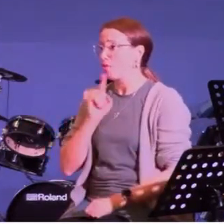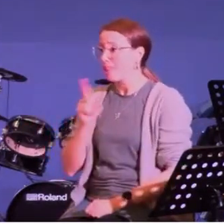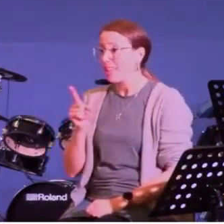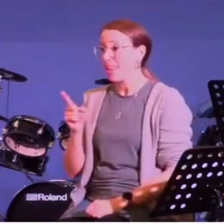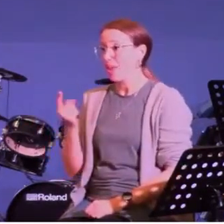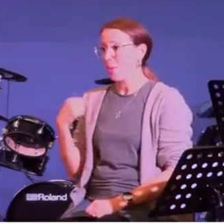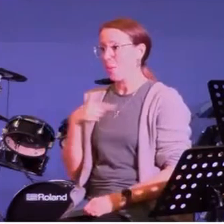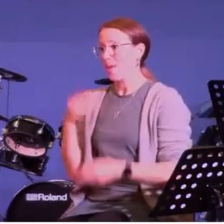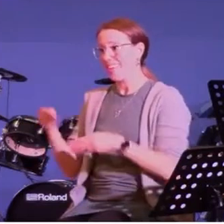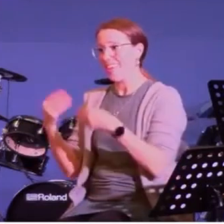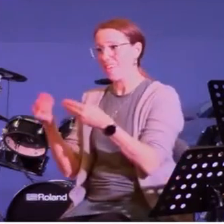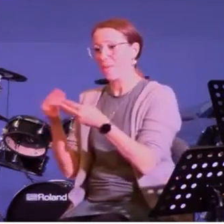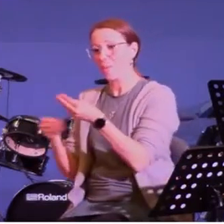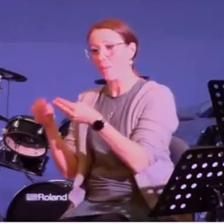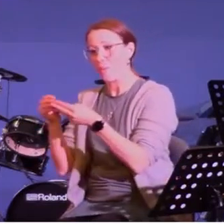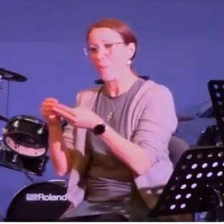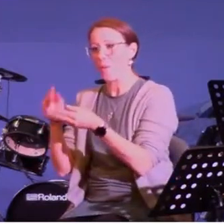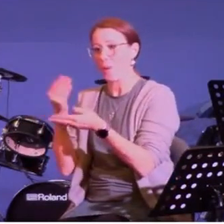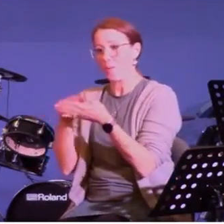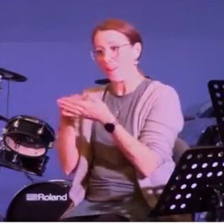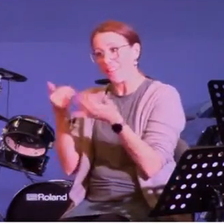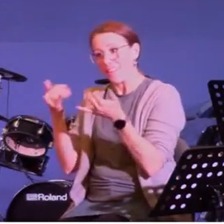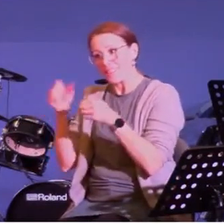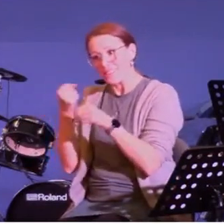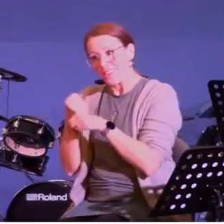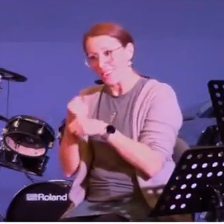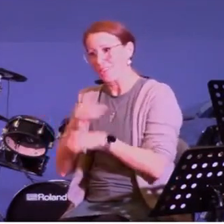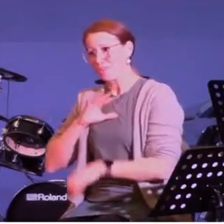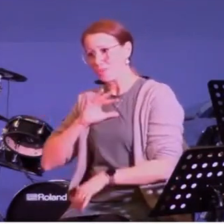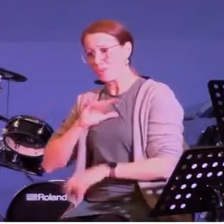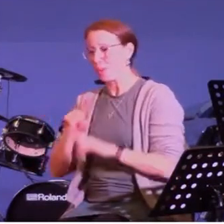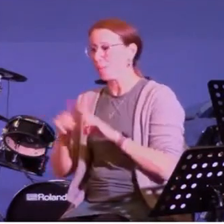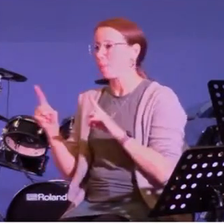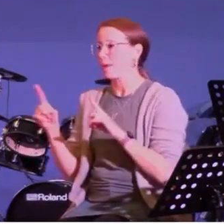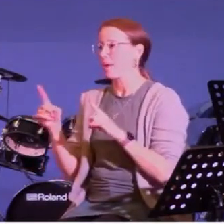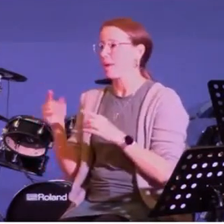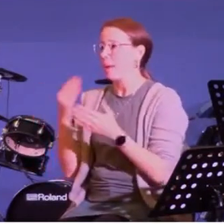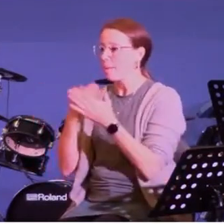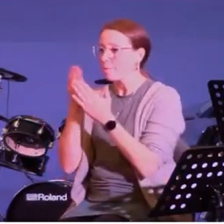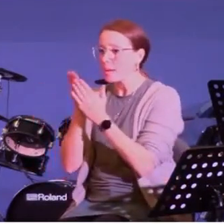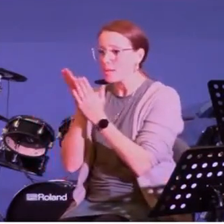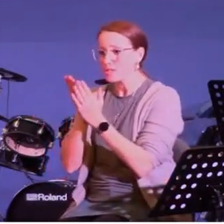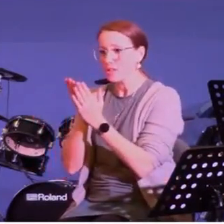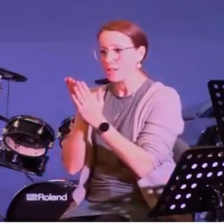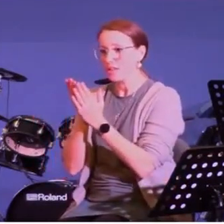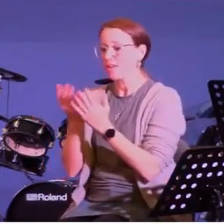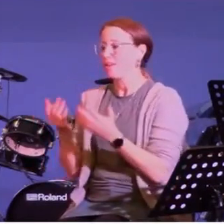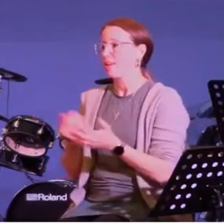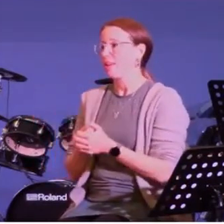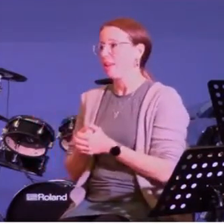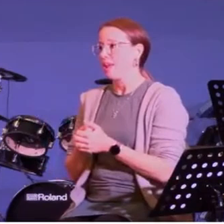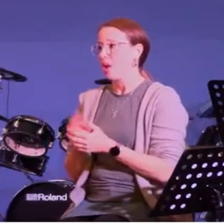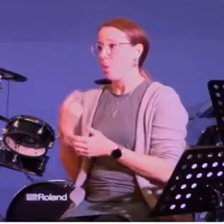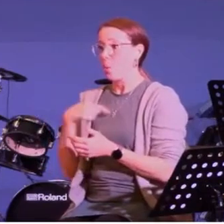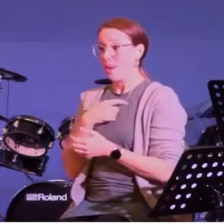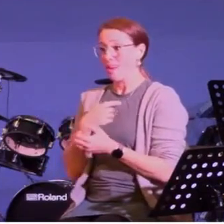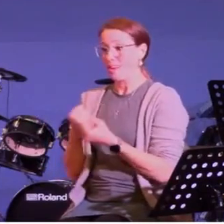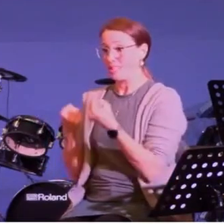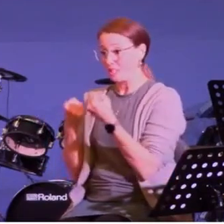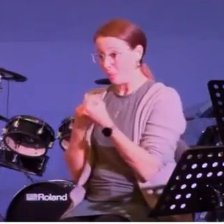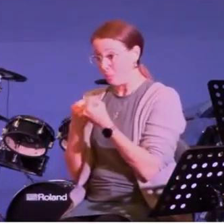about that when we talk the budget stuff, right? But truth is, we budget-wise, we're going to support